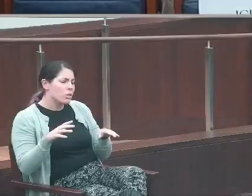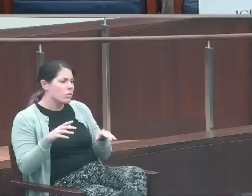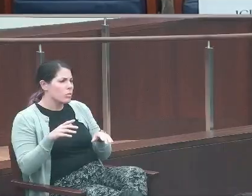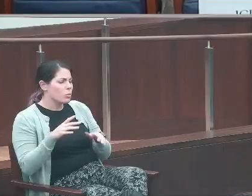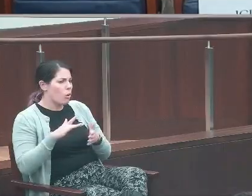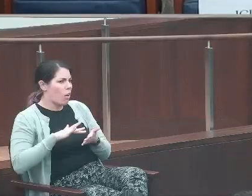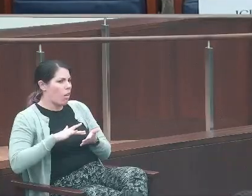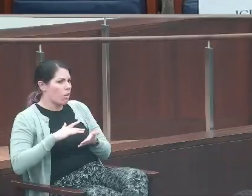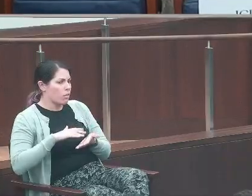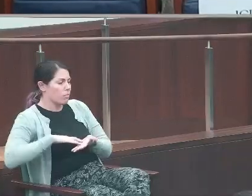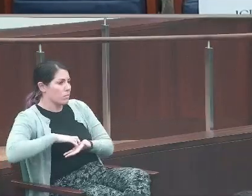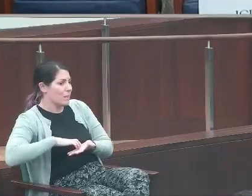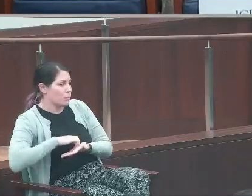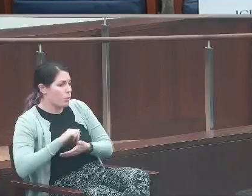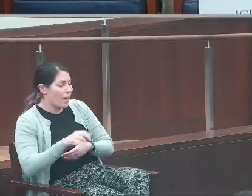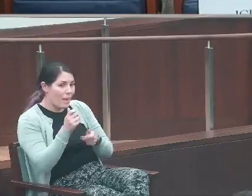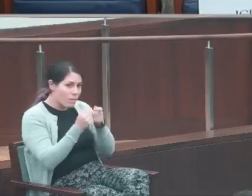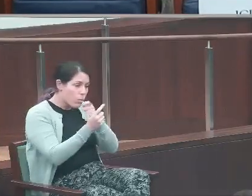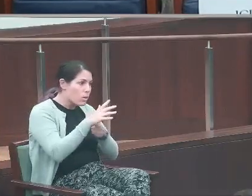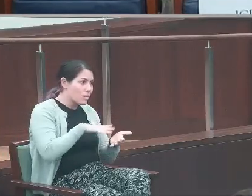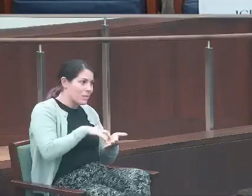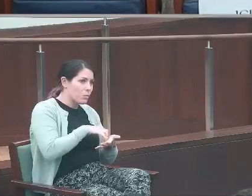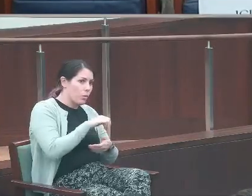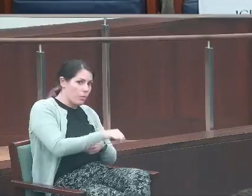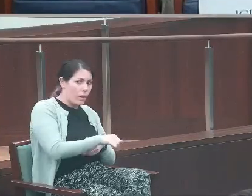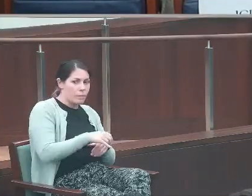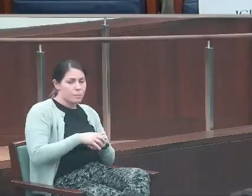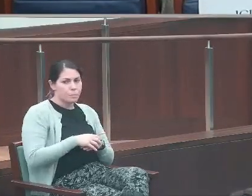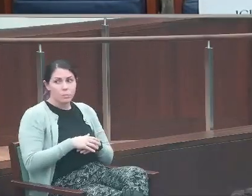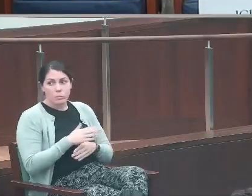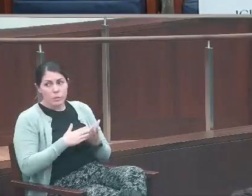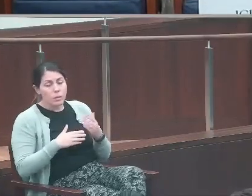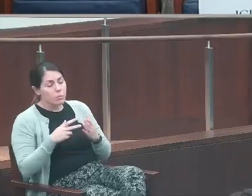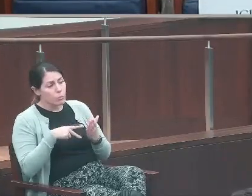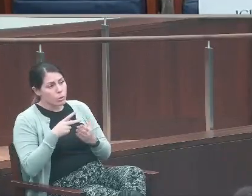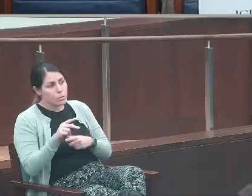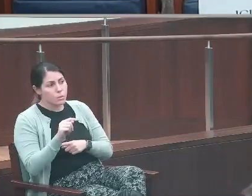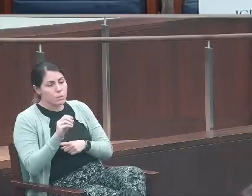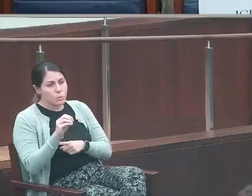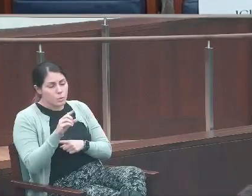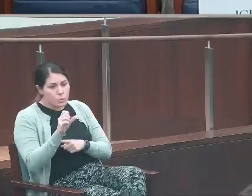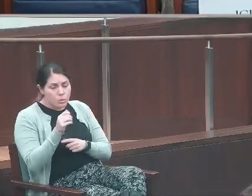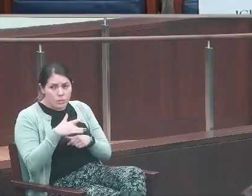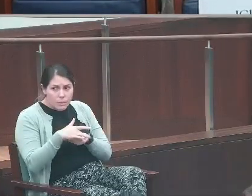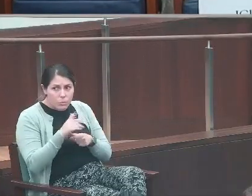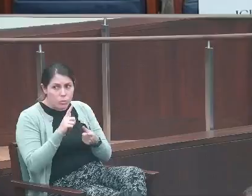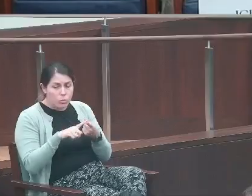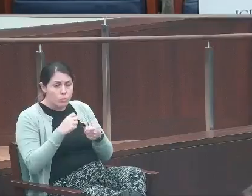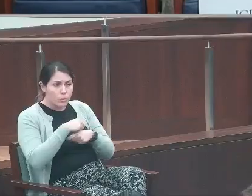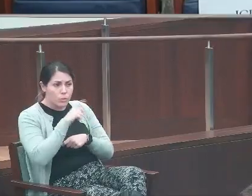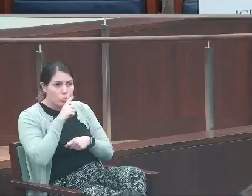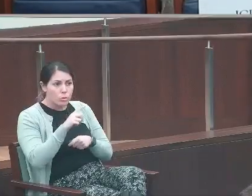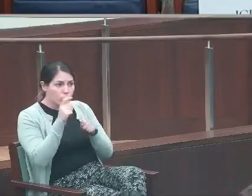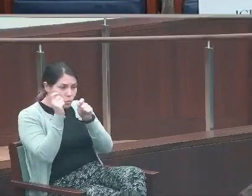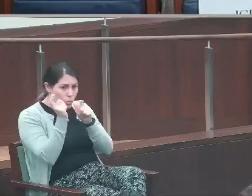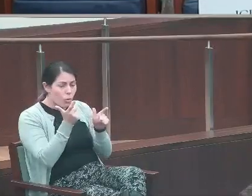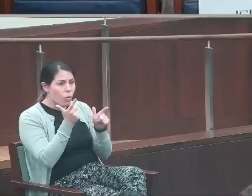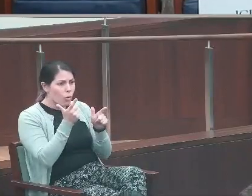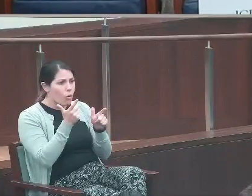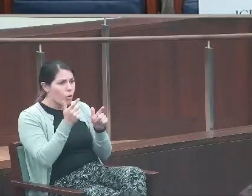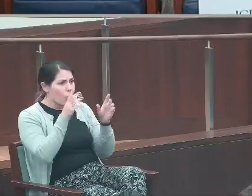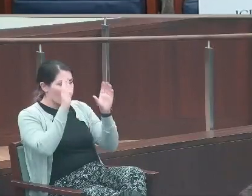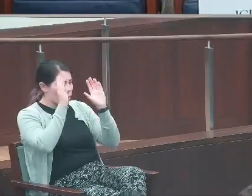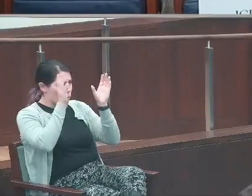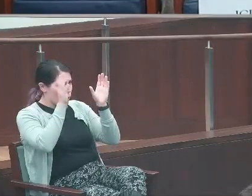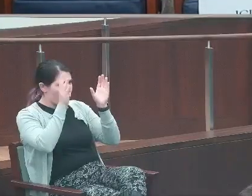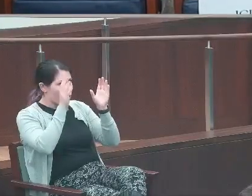all susceptible to this. There are curricular, there are programs and tools that we could be advancing to make sure that we are all equipped to be more